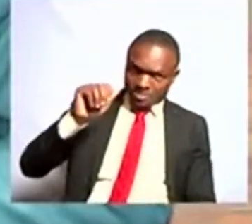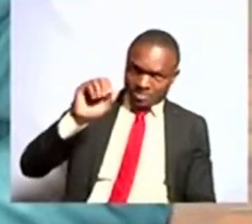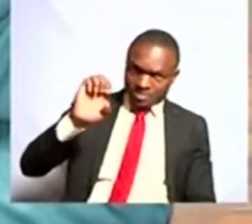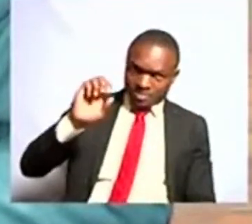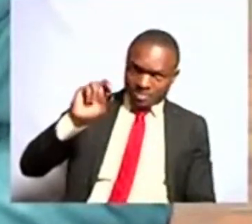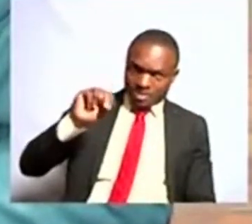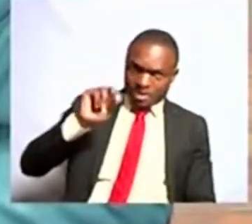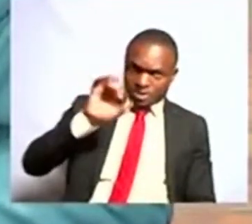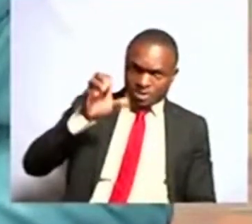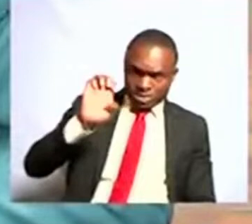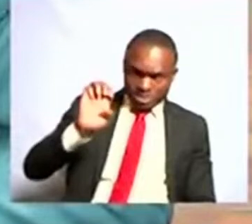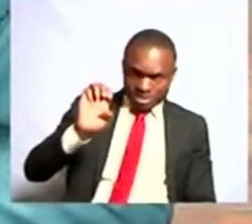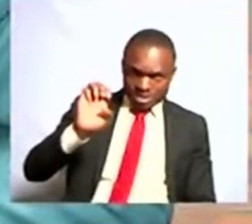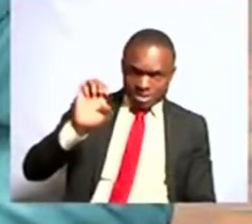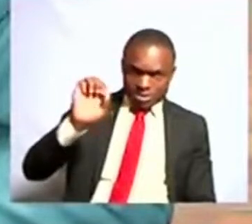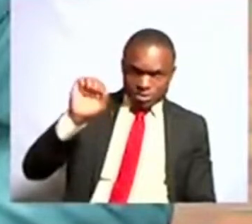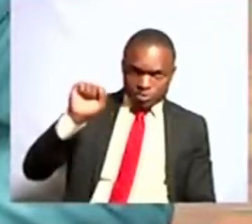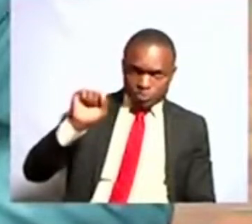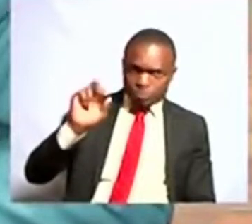Nsumbu.